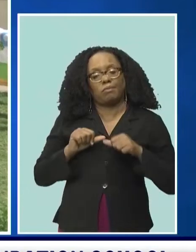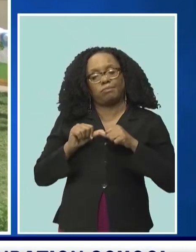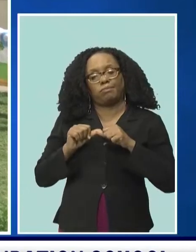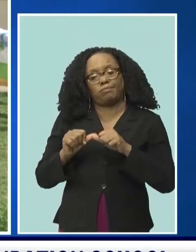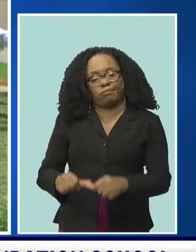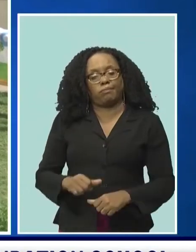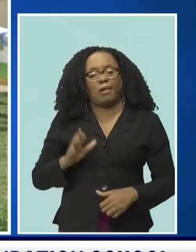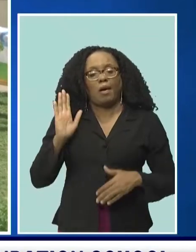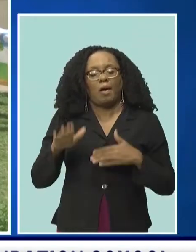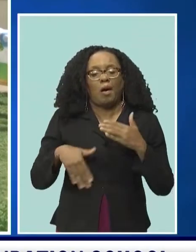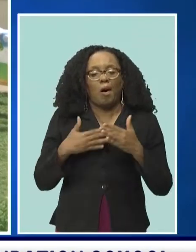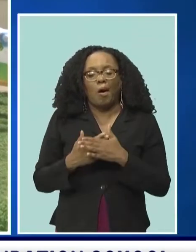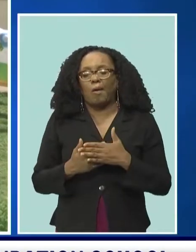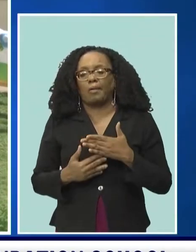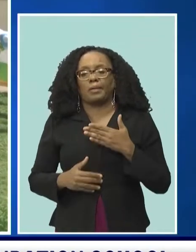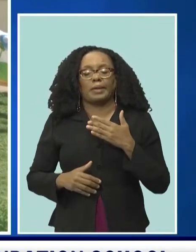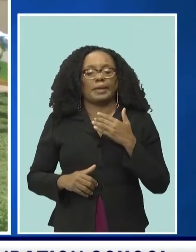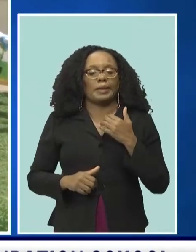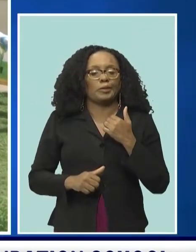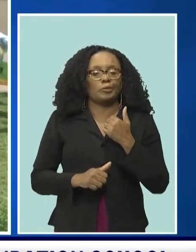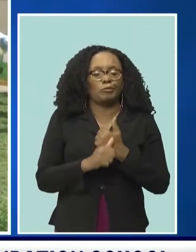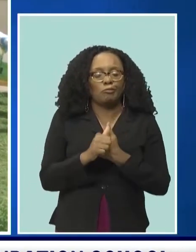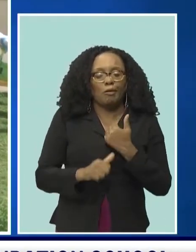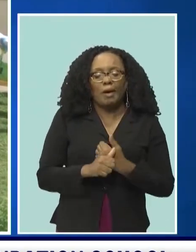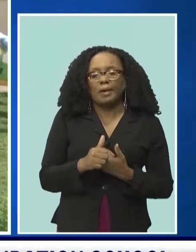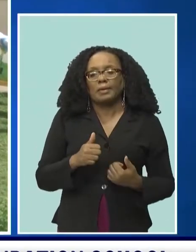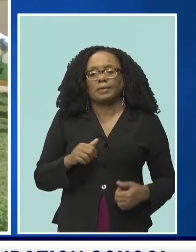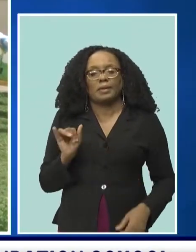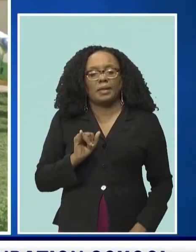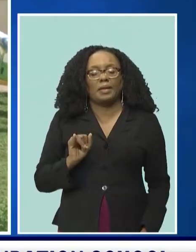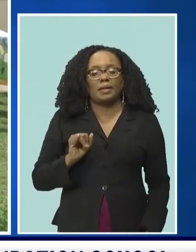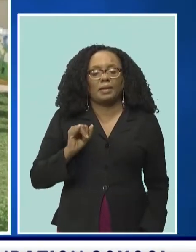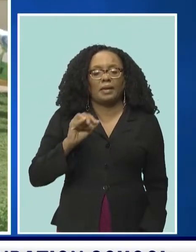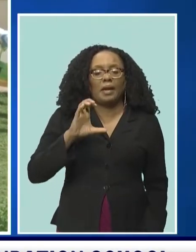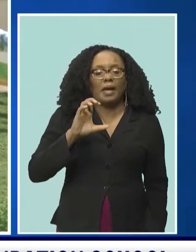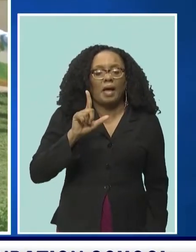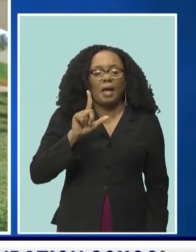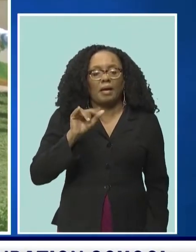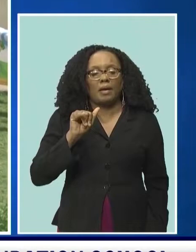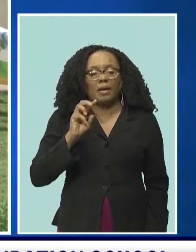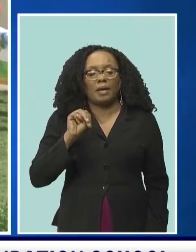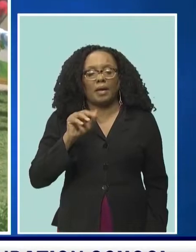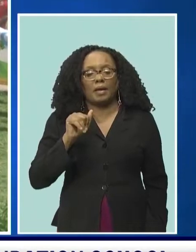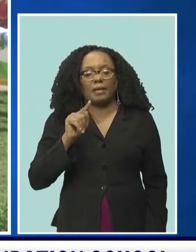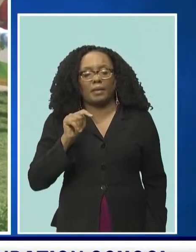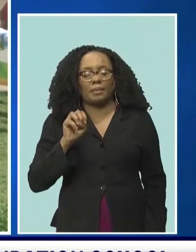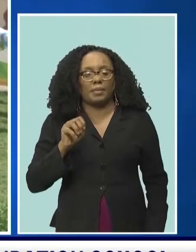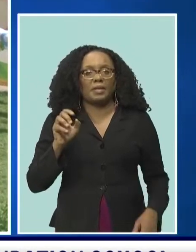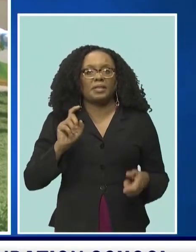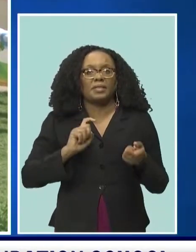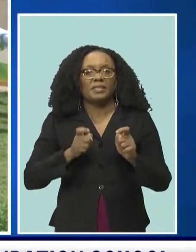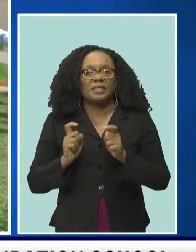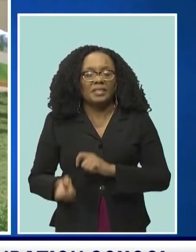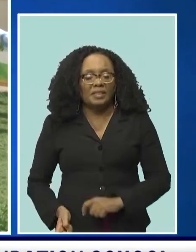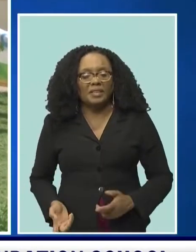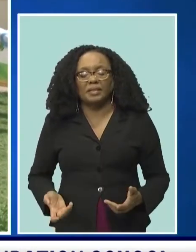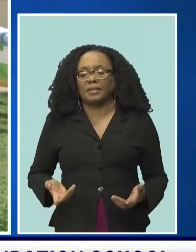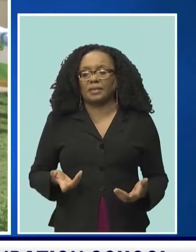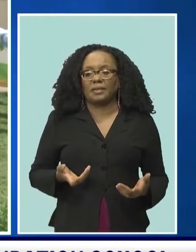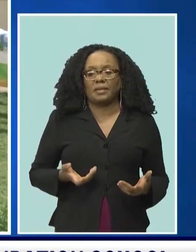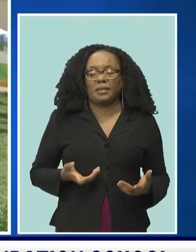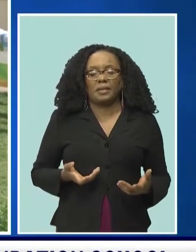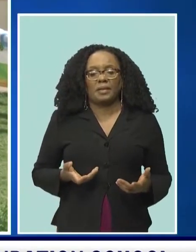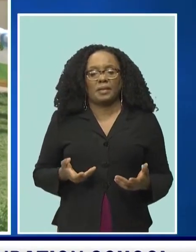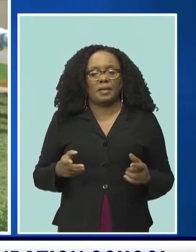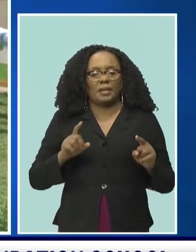change, increased temperatures, increased acidification of the ocean, all those things, all those bad things we hear about. The